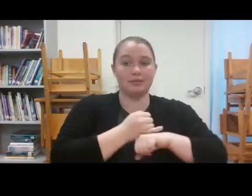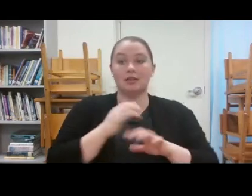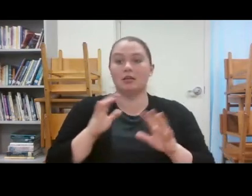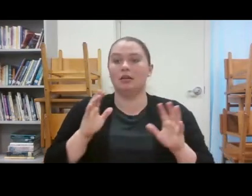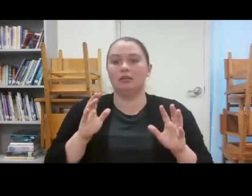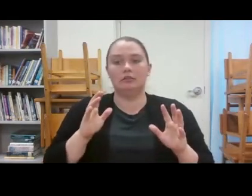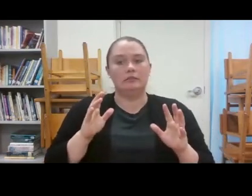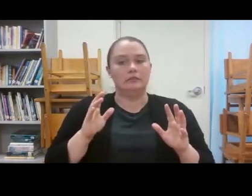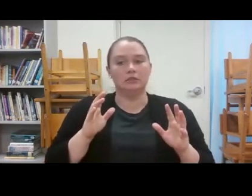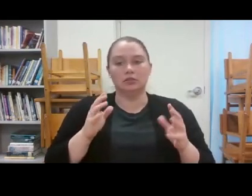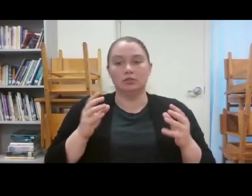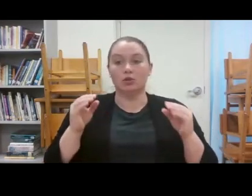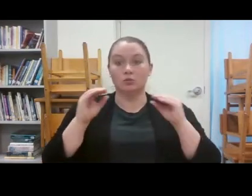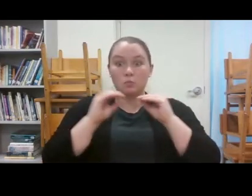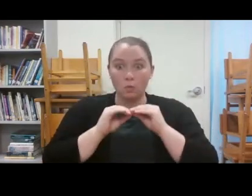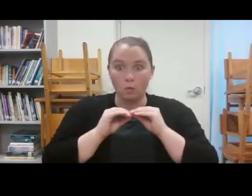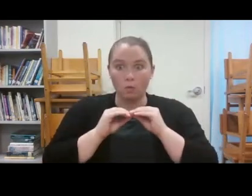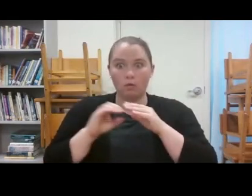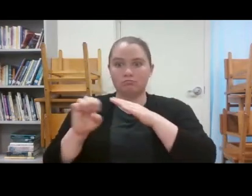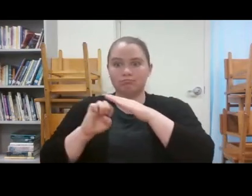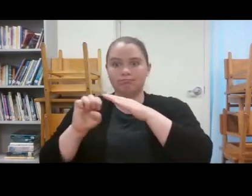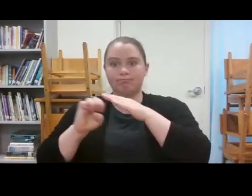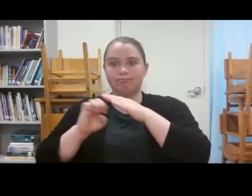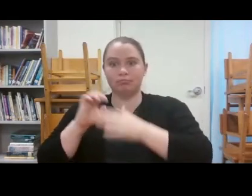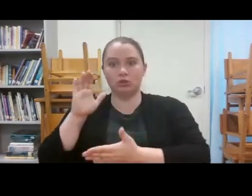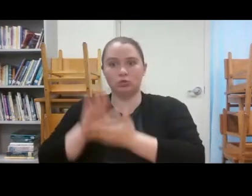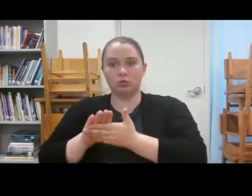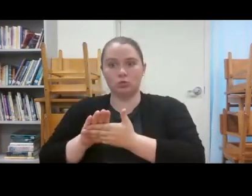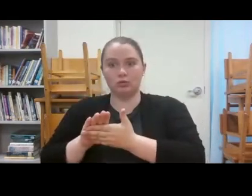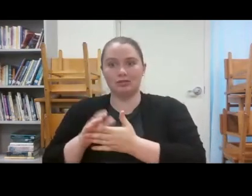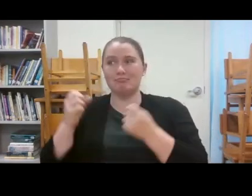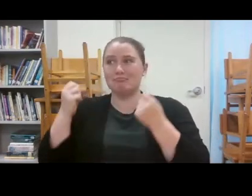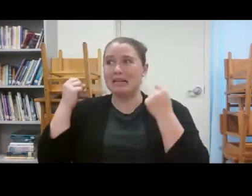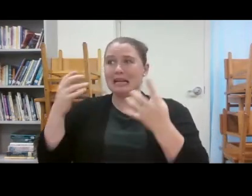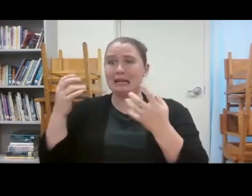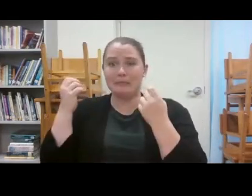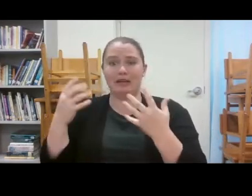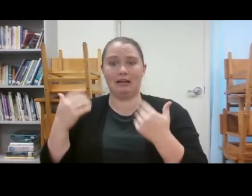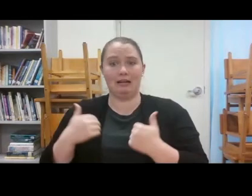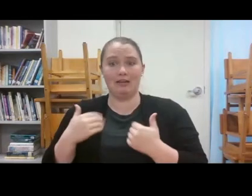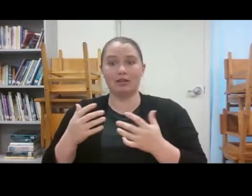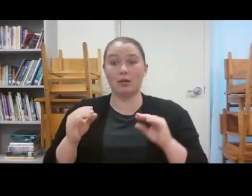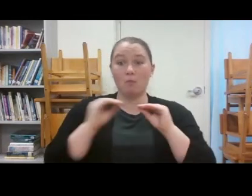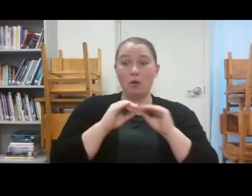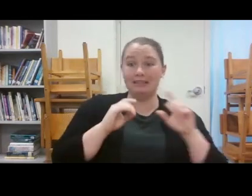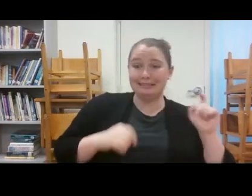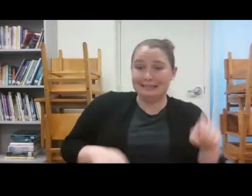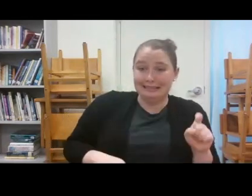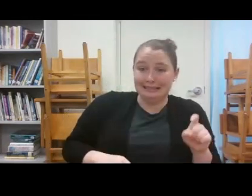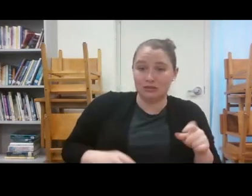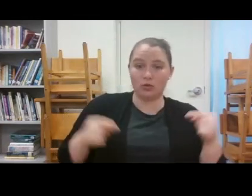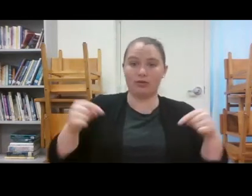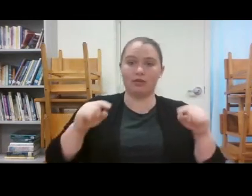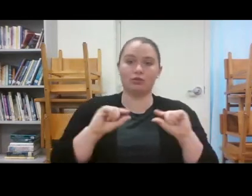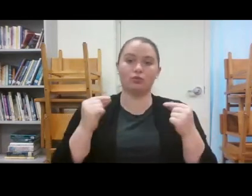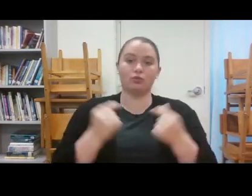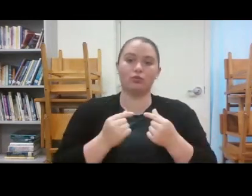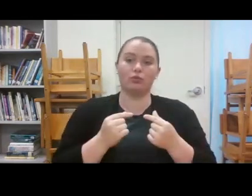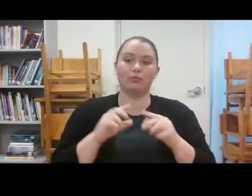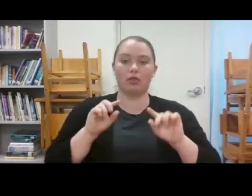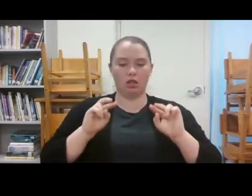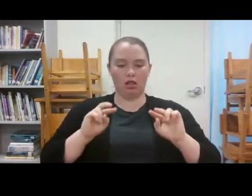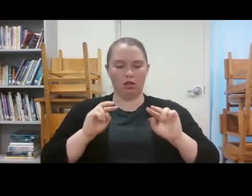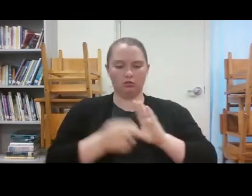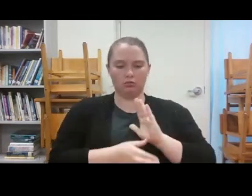are significantly more elementary schools and significantly more need. And so on that, what this group has really been